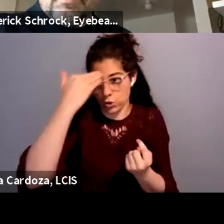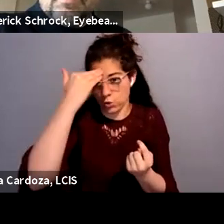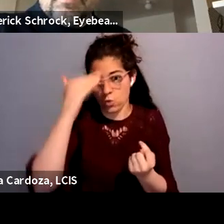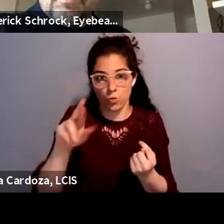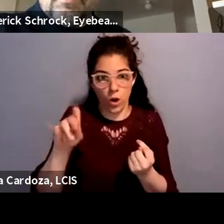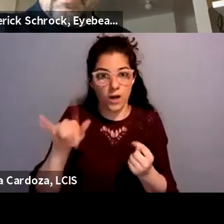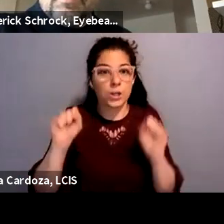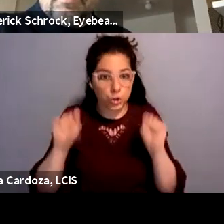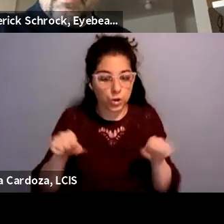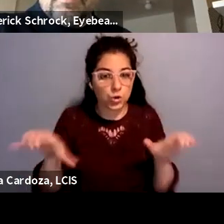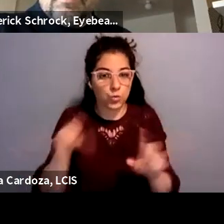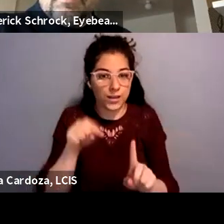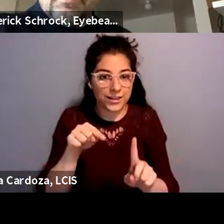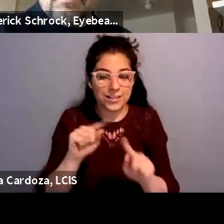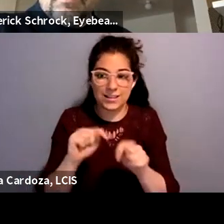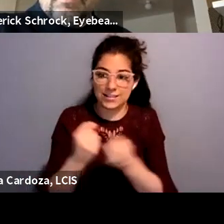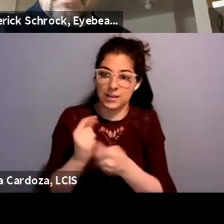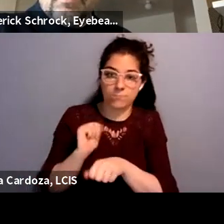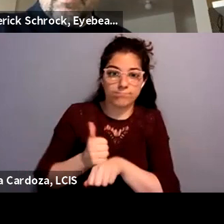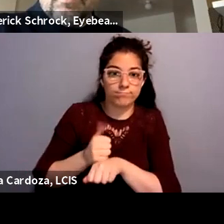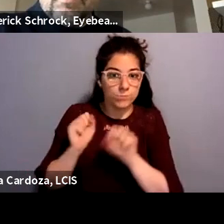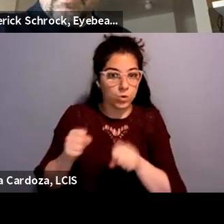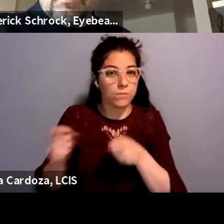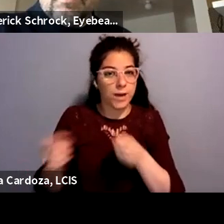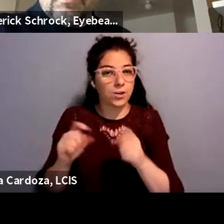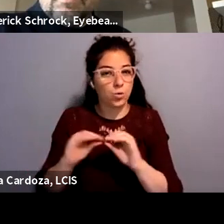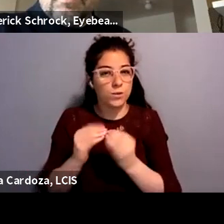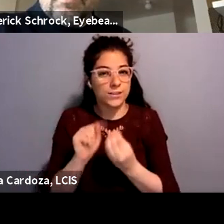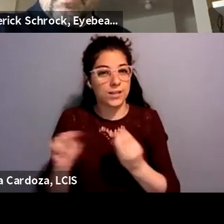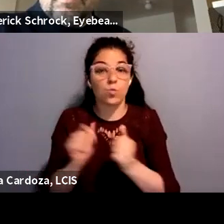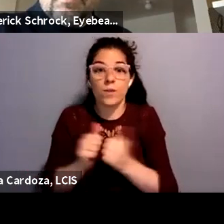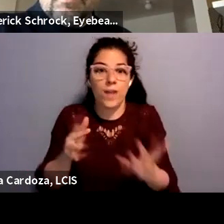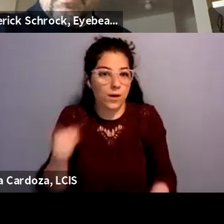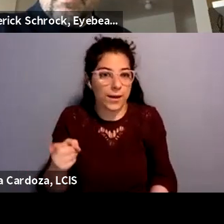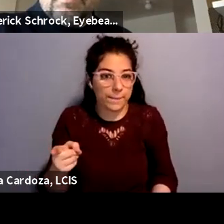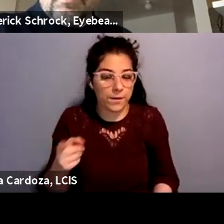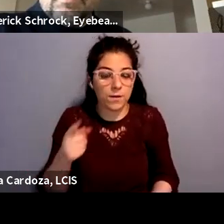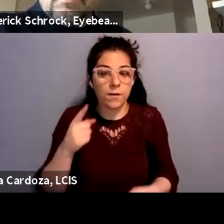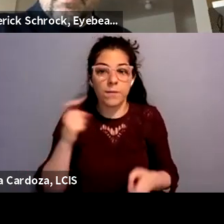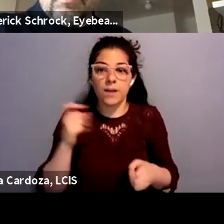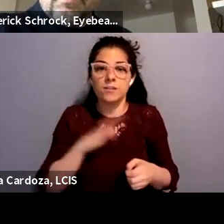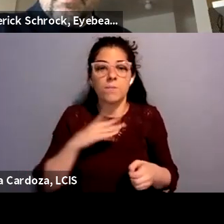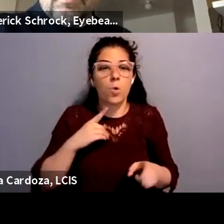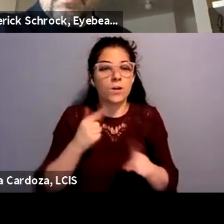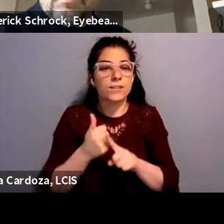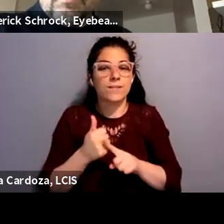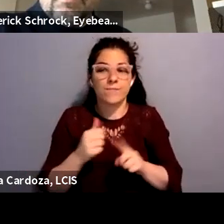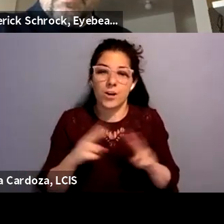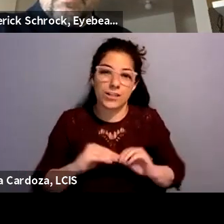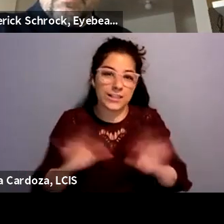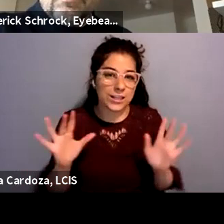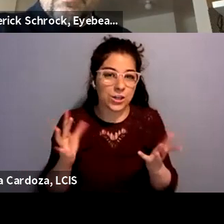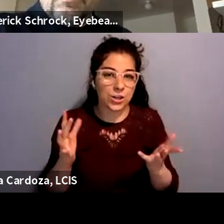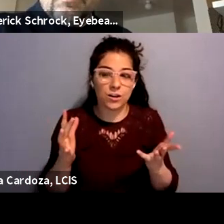could do this. We knew the team in place could manage the organization without him, because the board is very clear